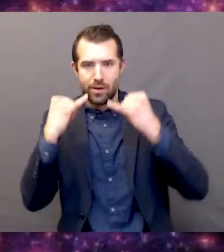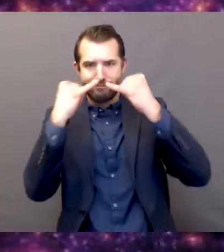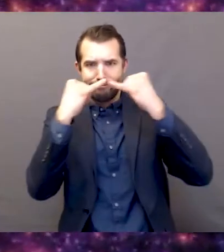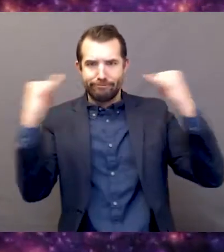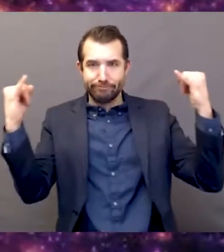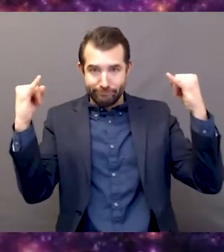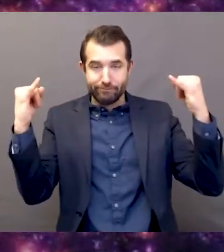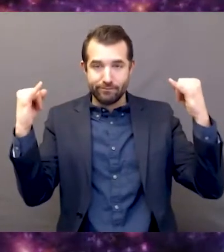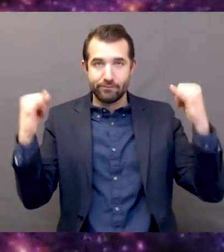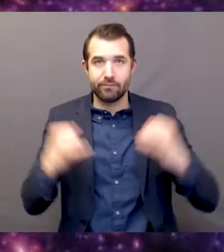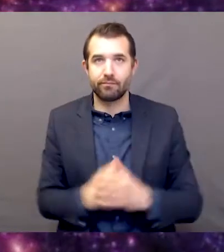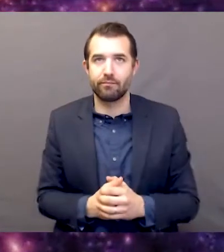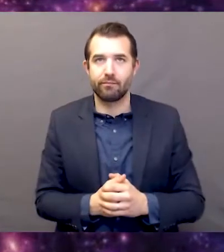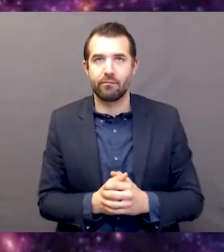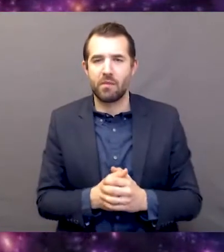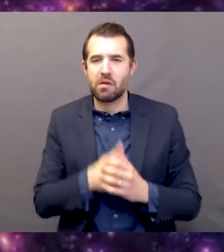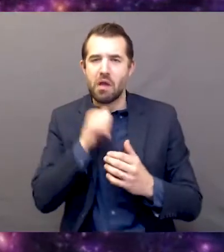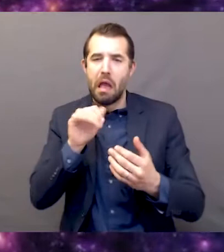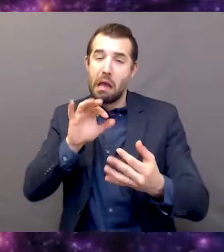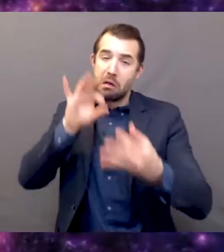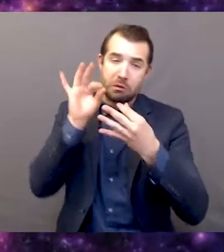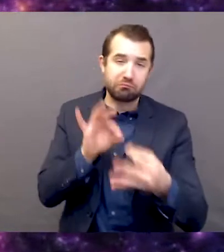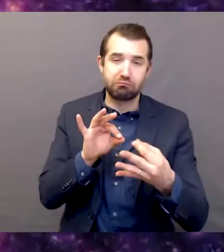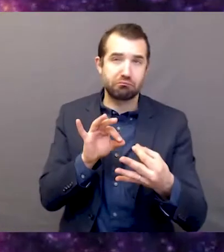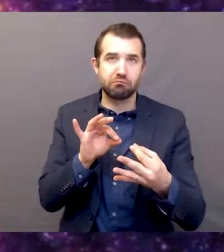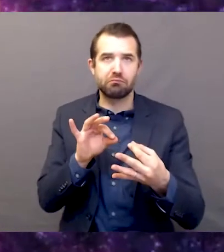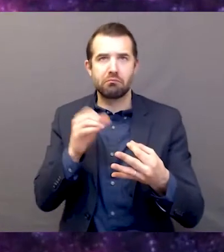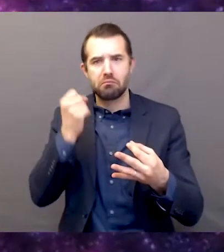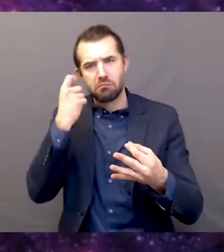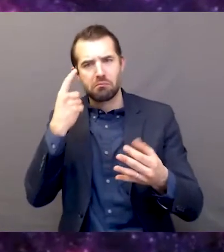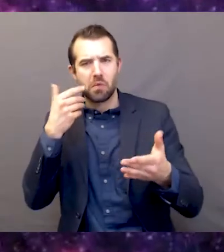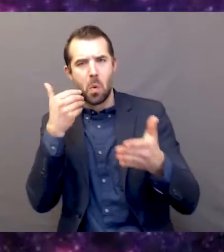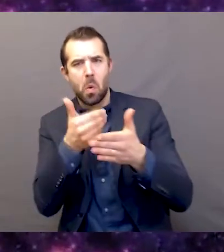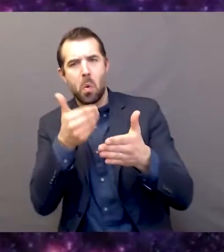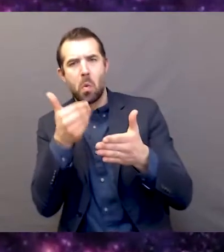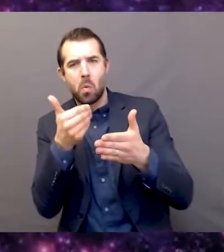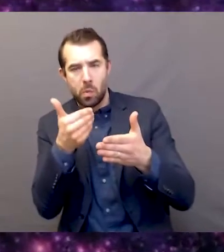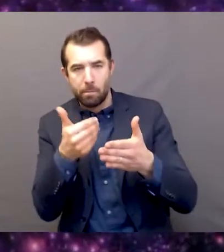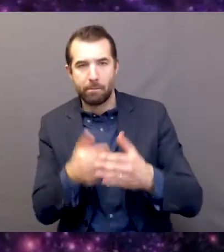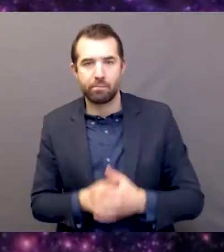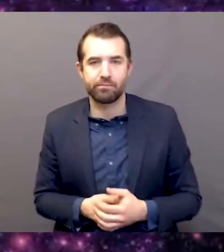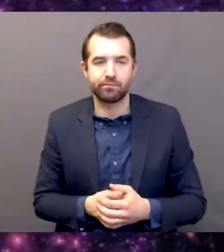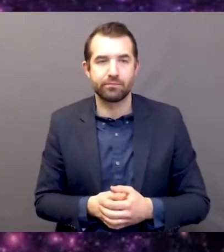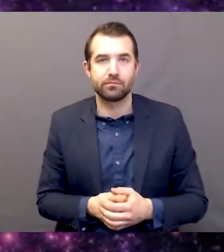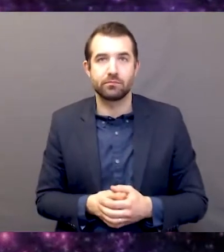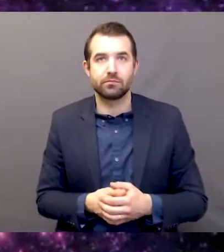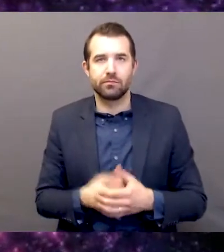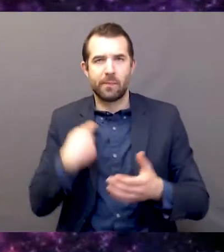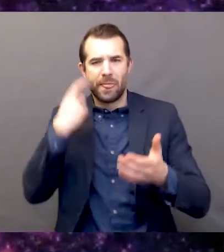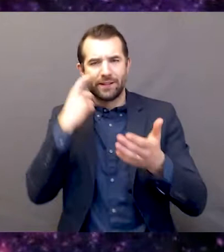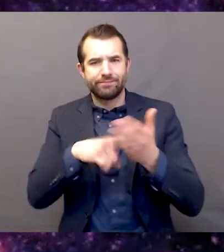here. It's not perfect, but it's pretty close. All of these different patches, different regions of the cluster, where the